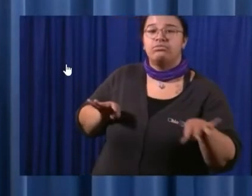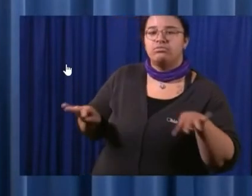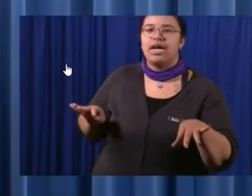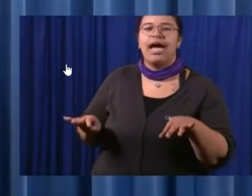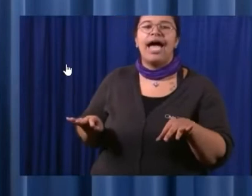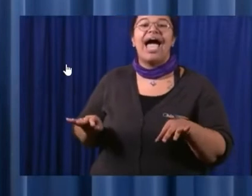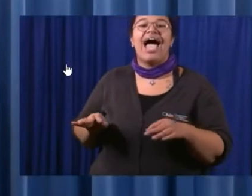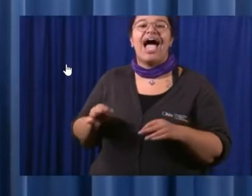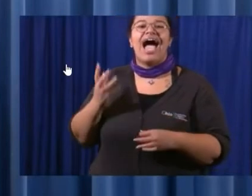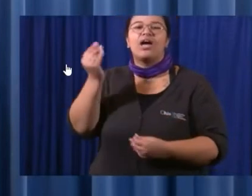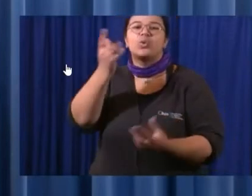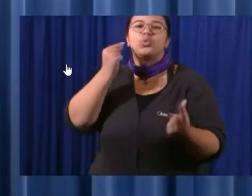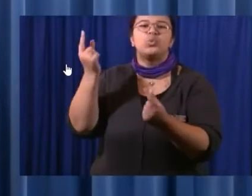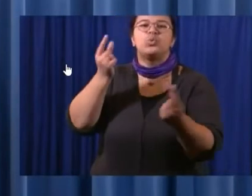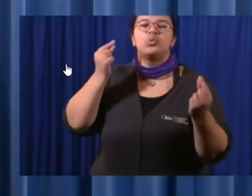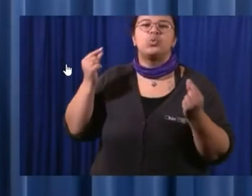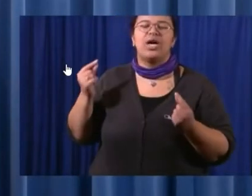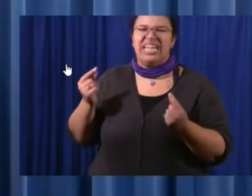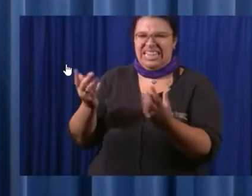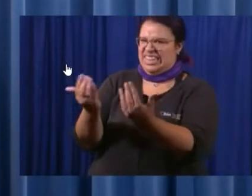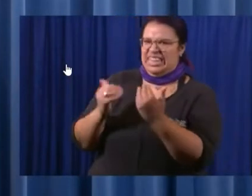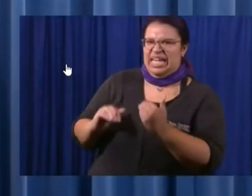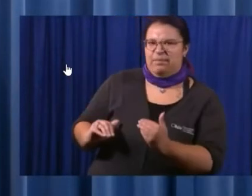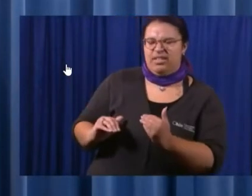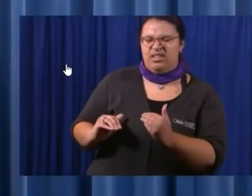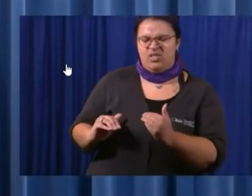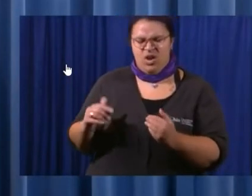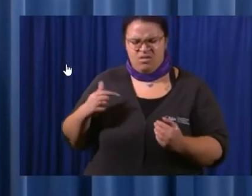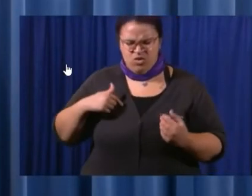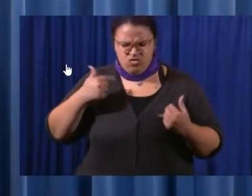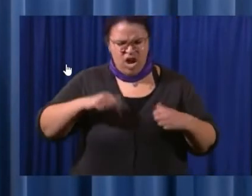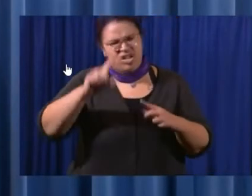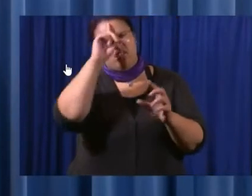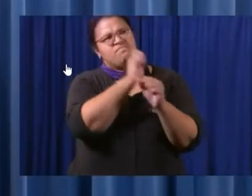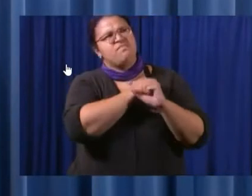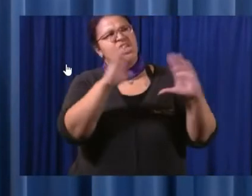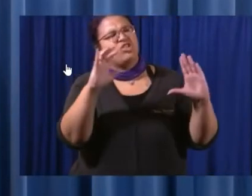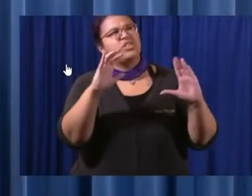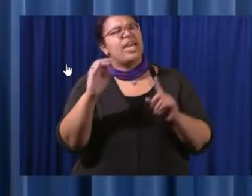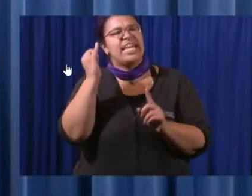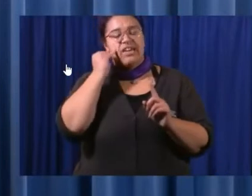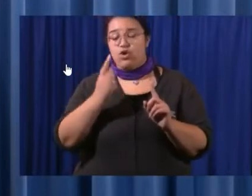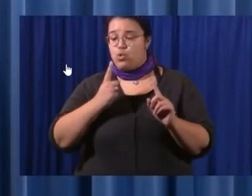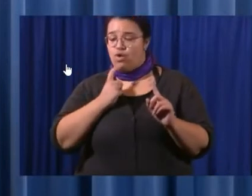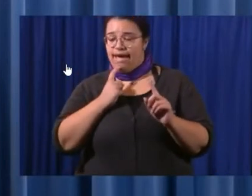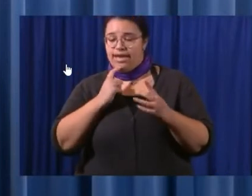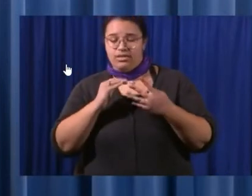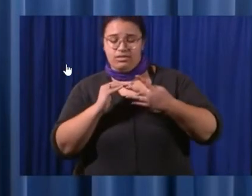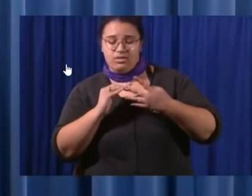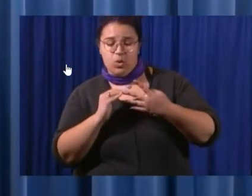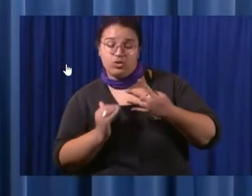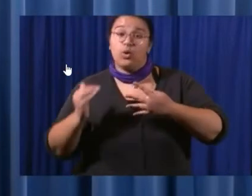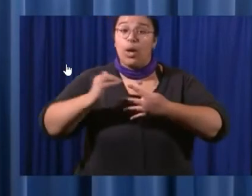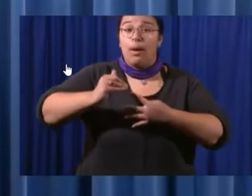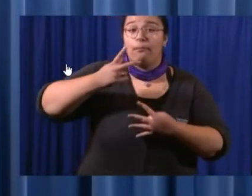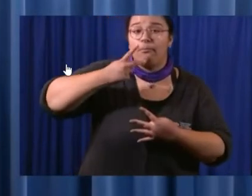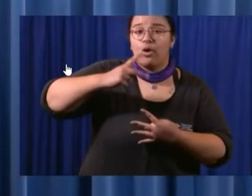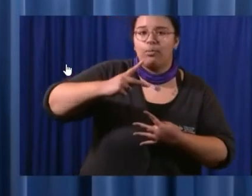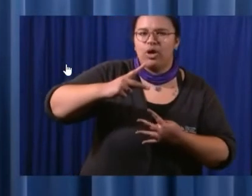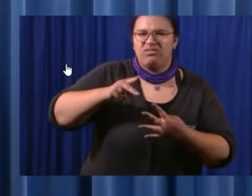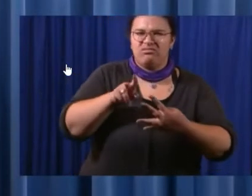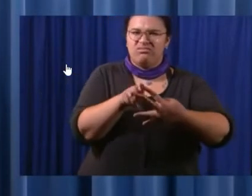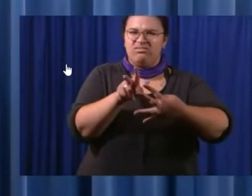Hamilton County upgrades to a purple county, or businesses? Like, what is the difference for an average Ohioan?